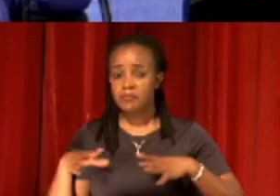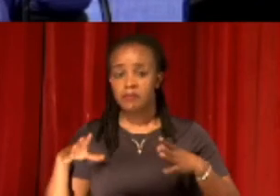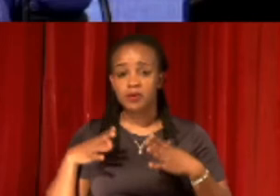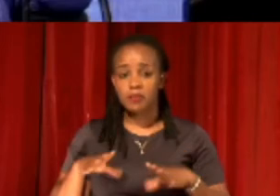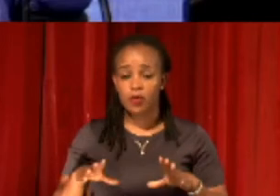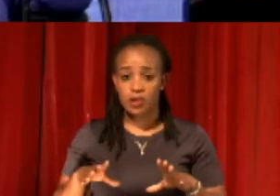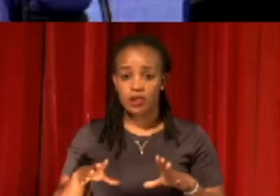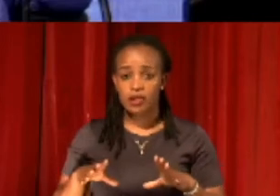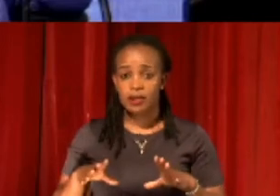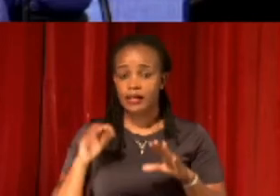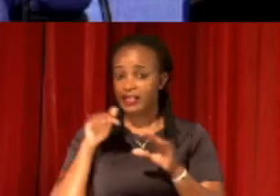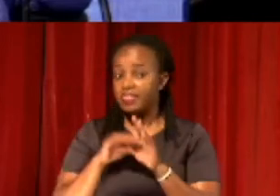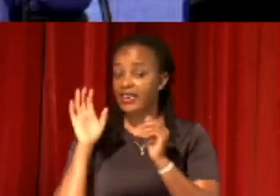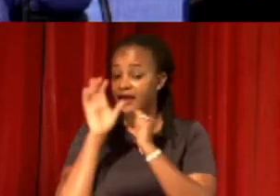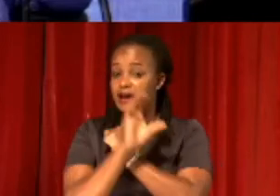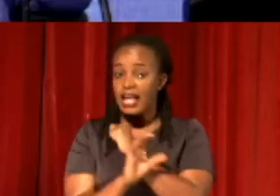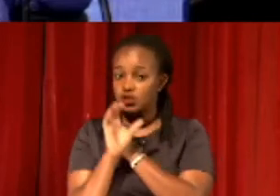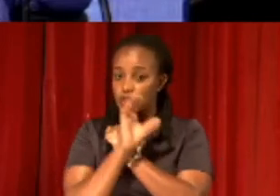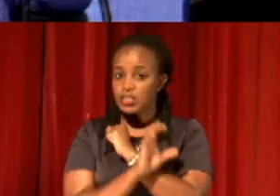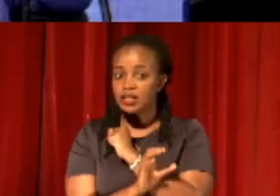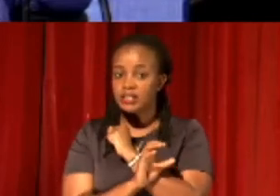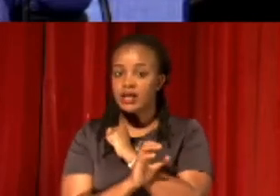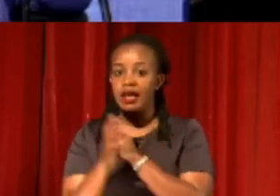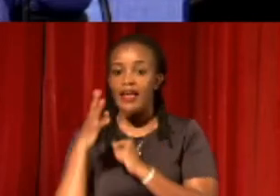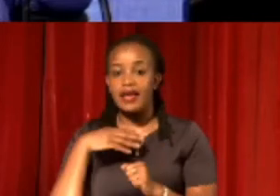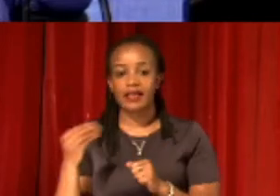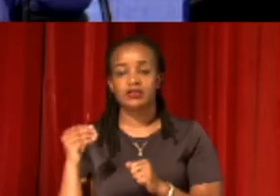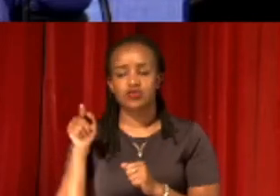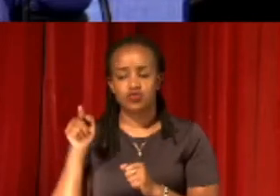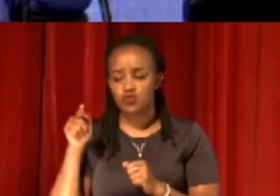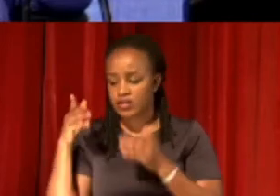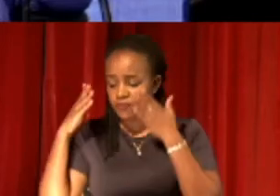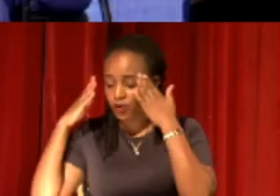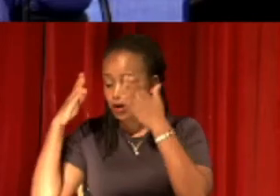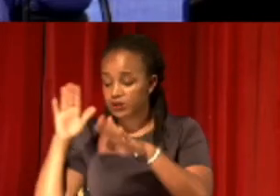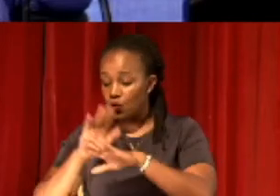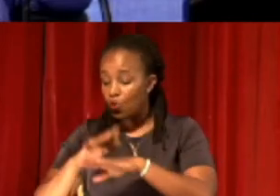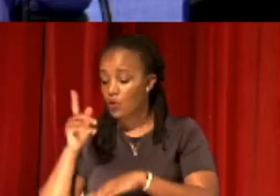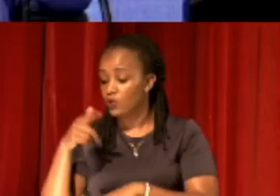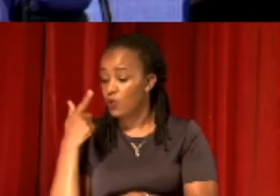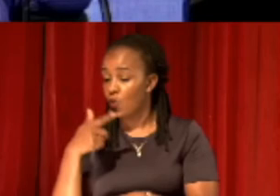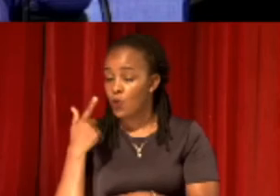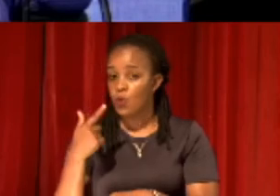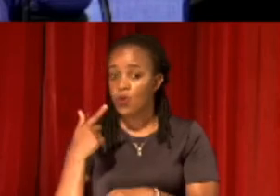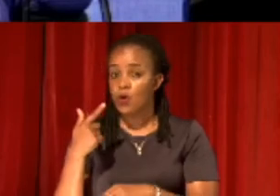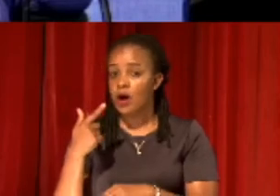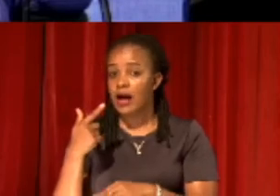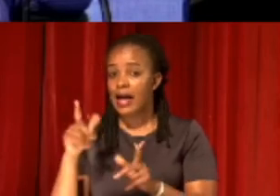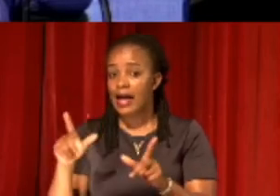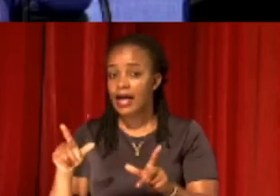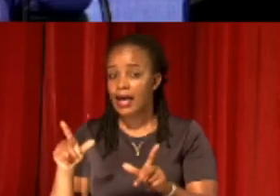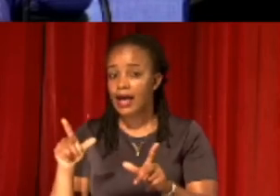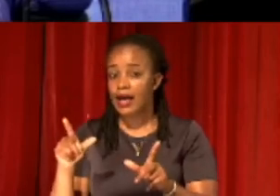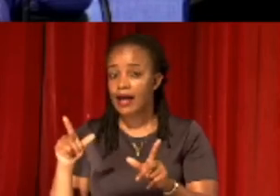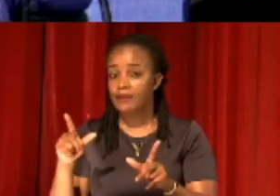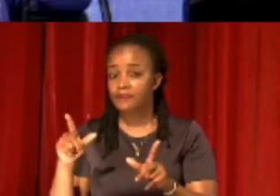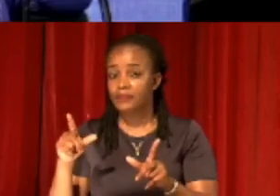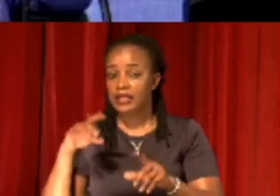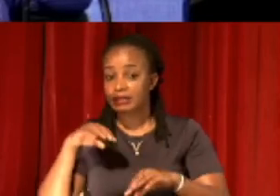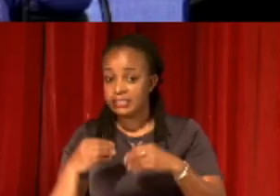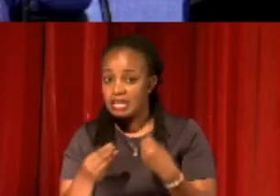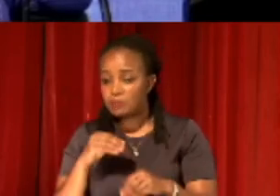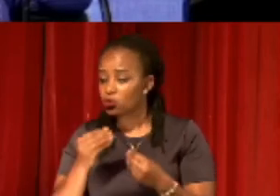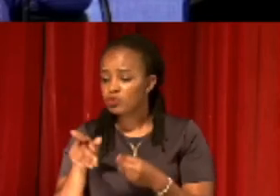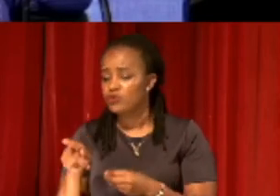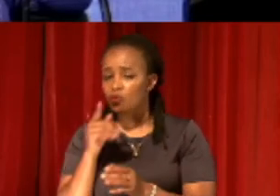borders within the country? And what is your consideration as well for people living with disabilities and special interest